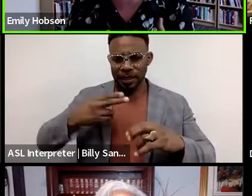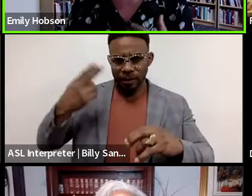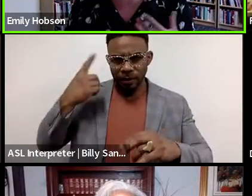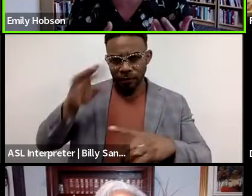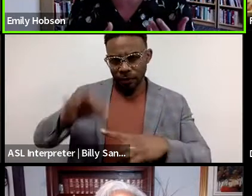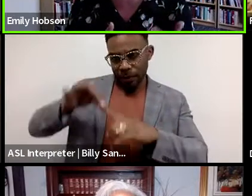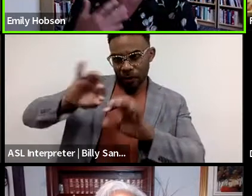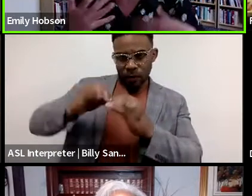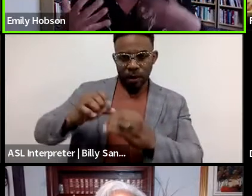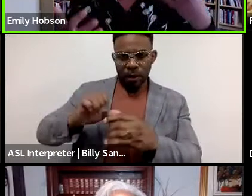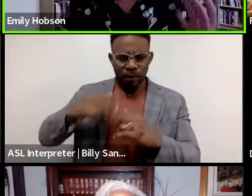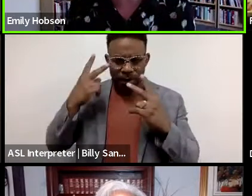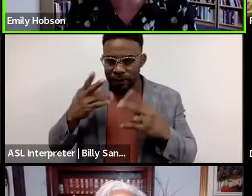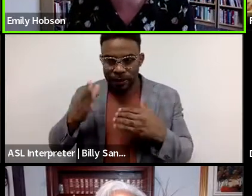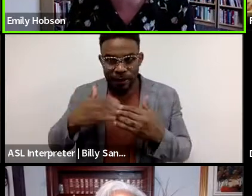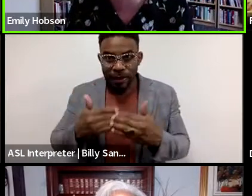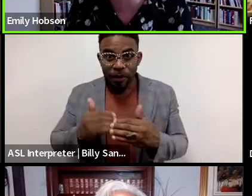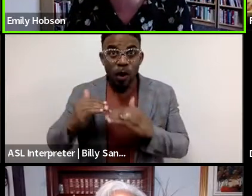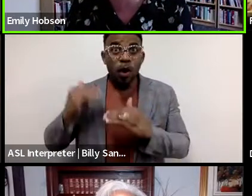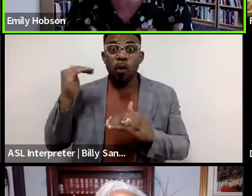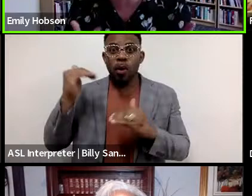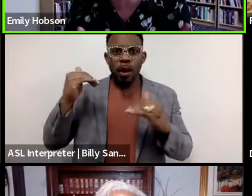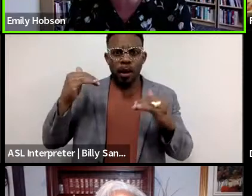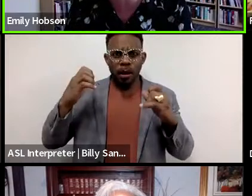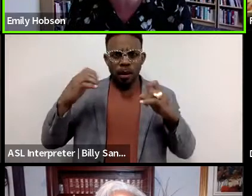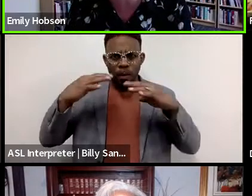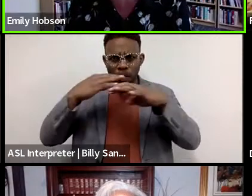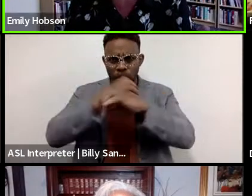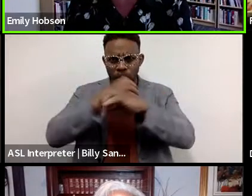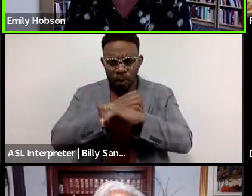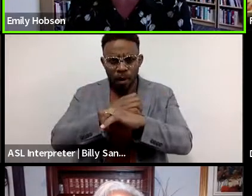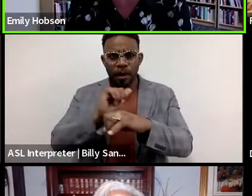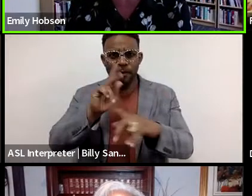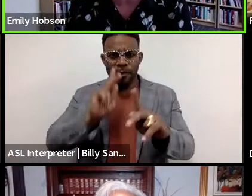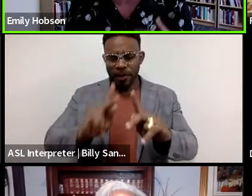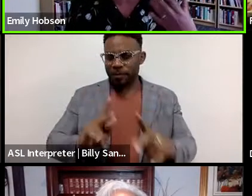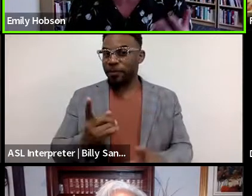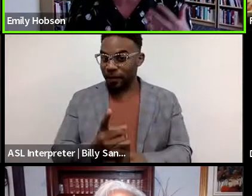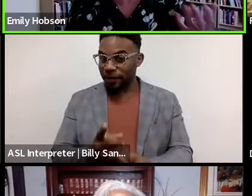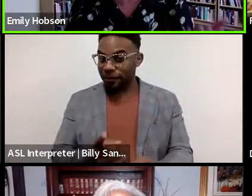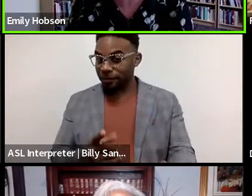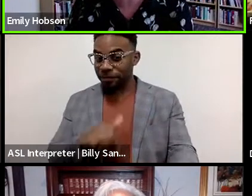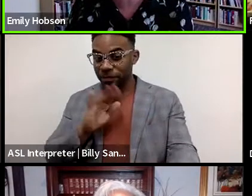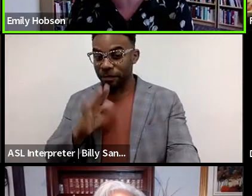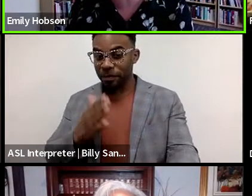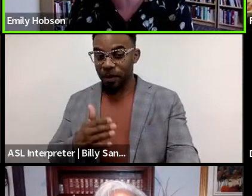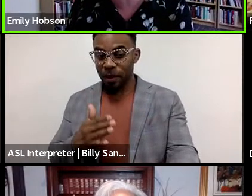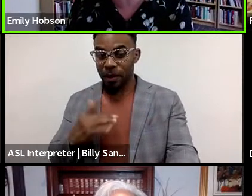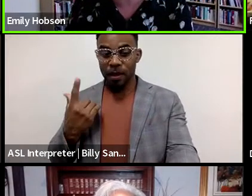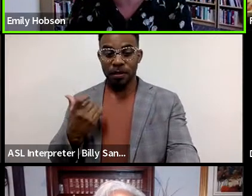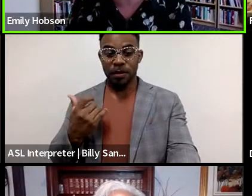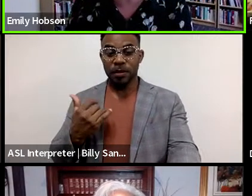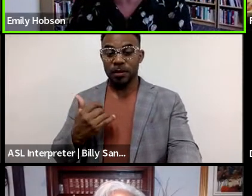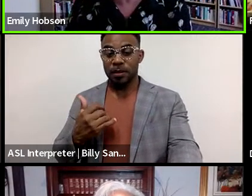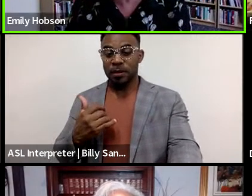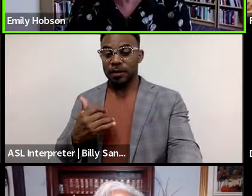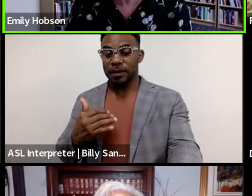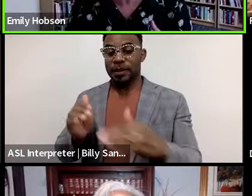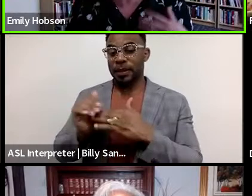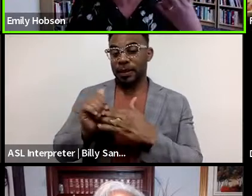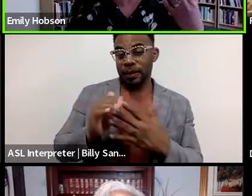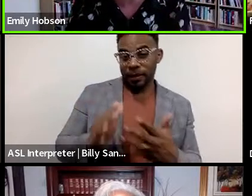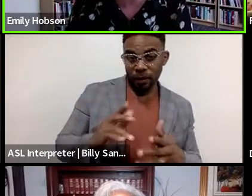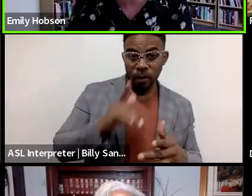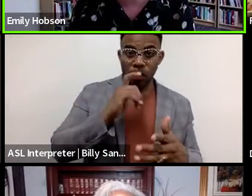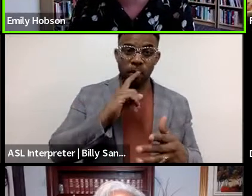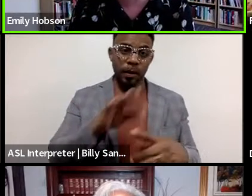particular organization, then we see even a greater multiplicity of people, right? It doesn't become just a particular leader